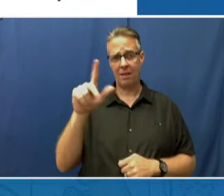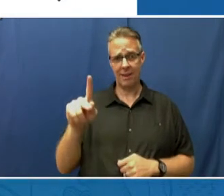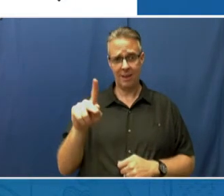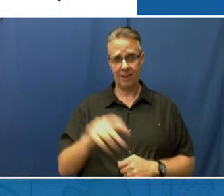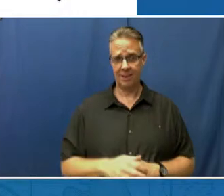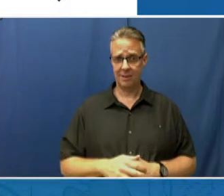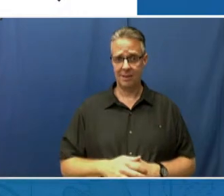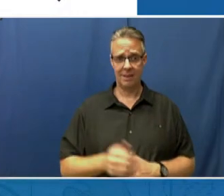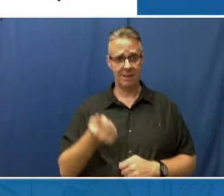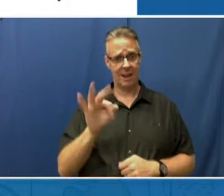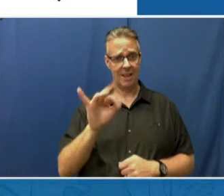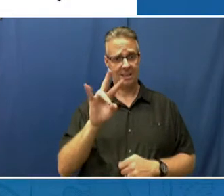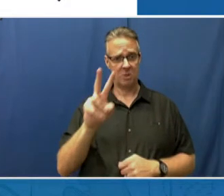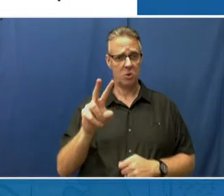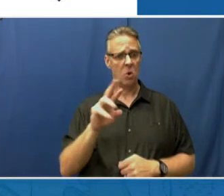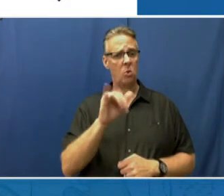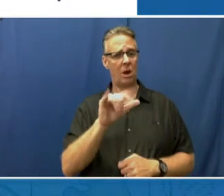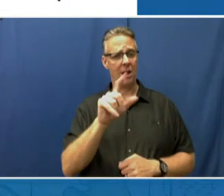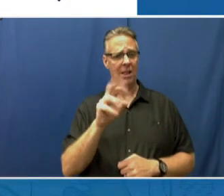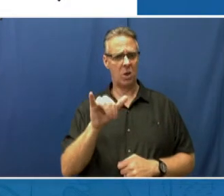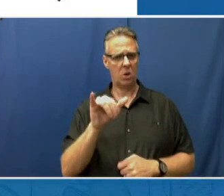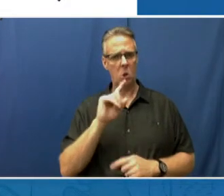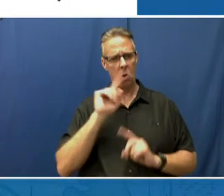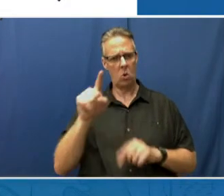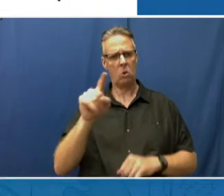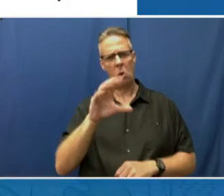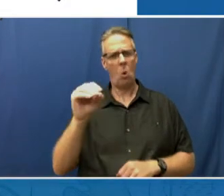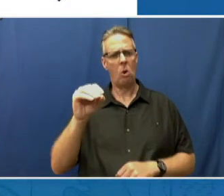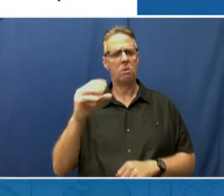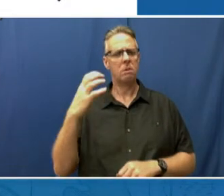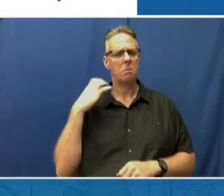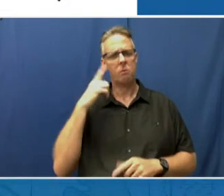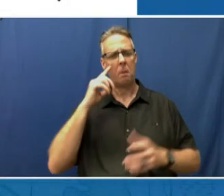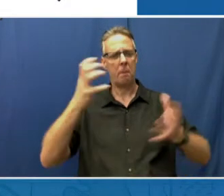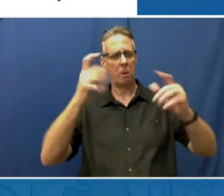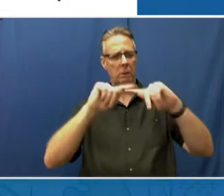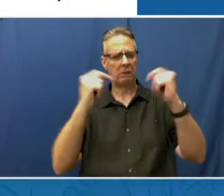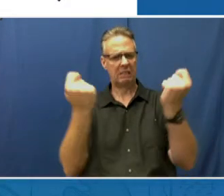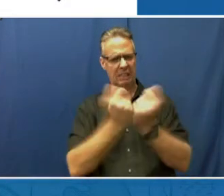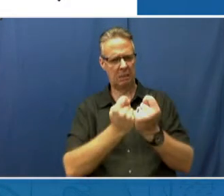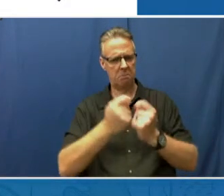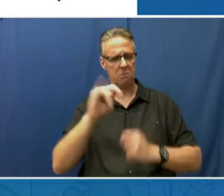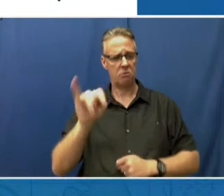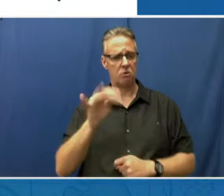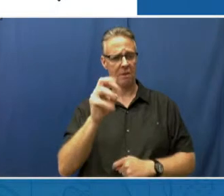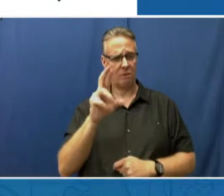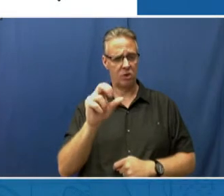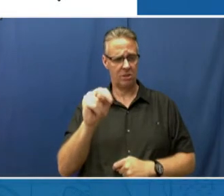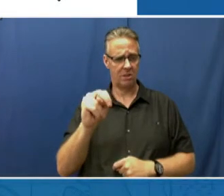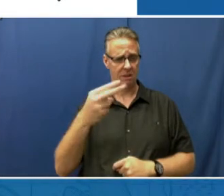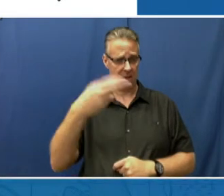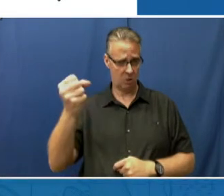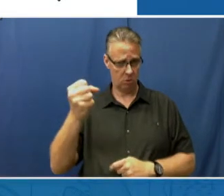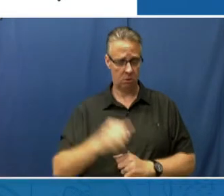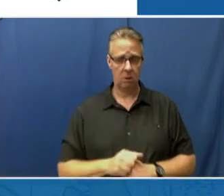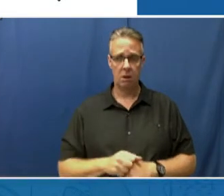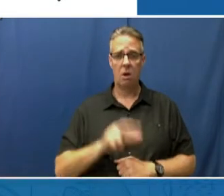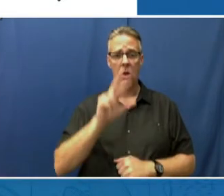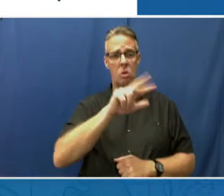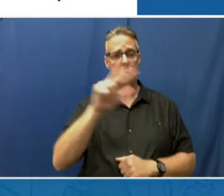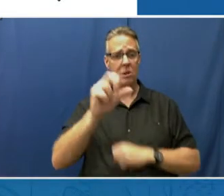1972, Ray Leary was a co-captain of Jefferson High School state championship basketball team. 33 years later, his trajectory